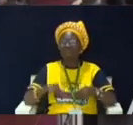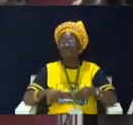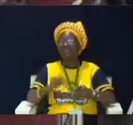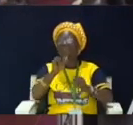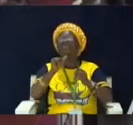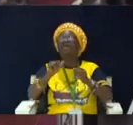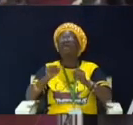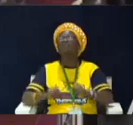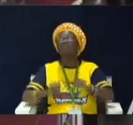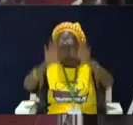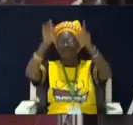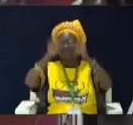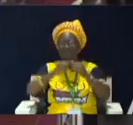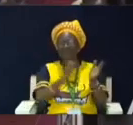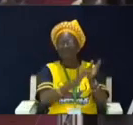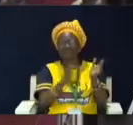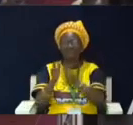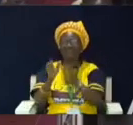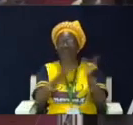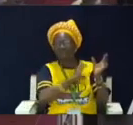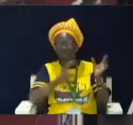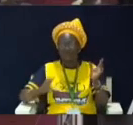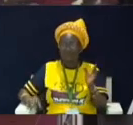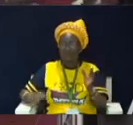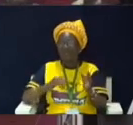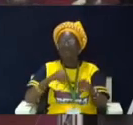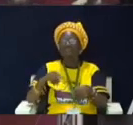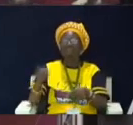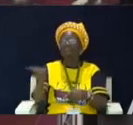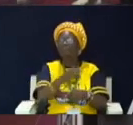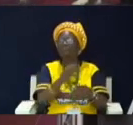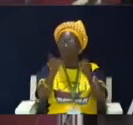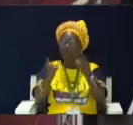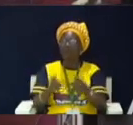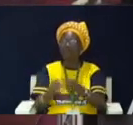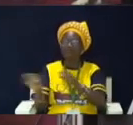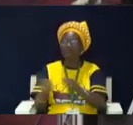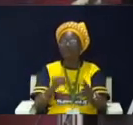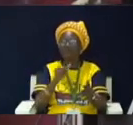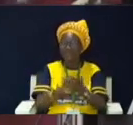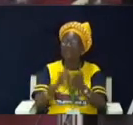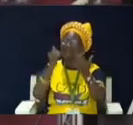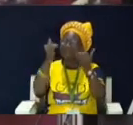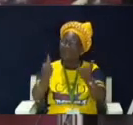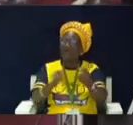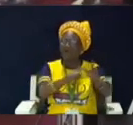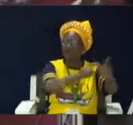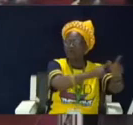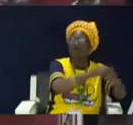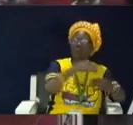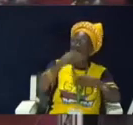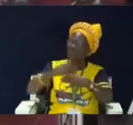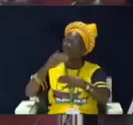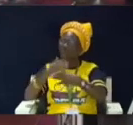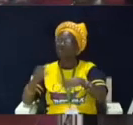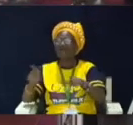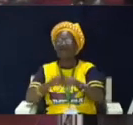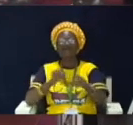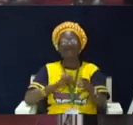so now, run forward as I begin to count.